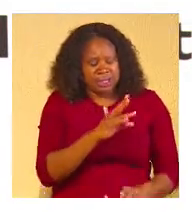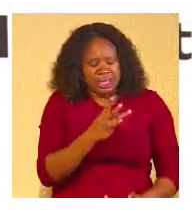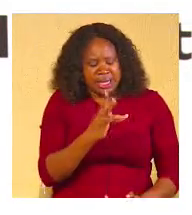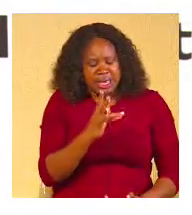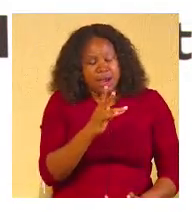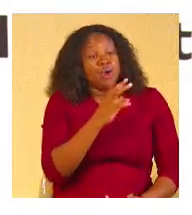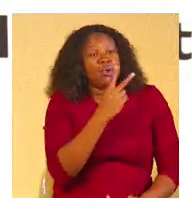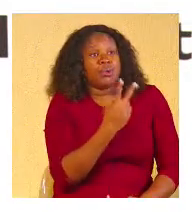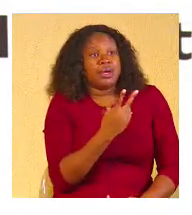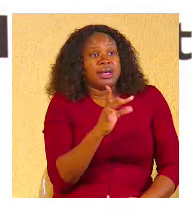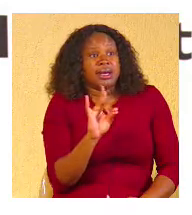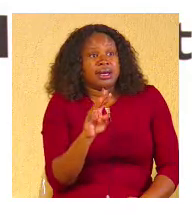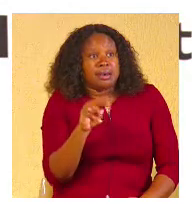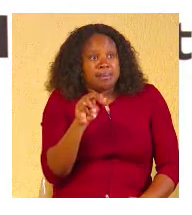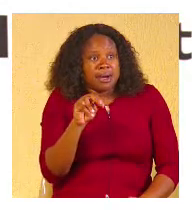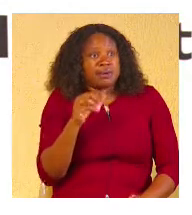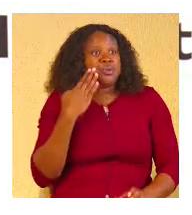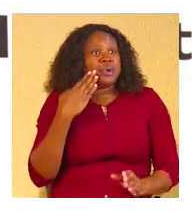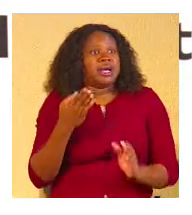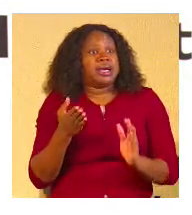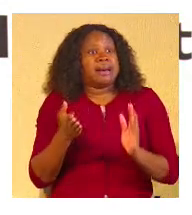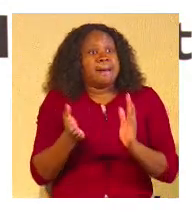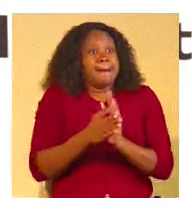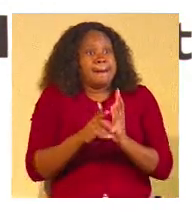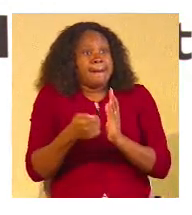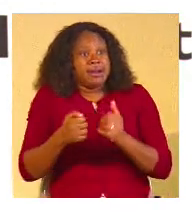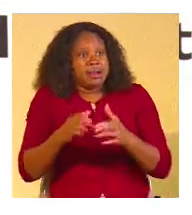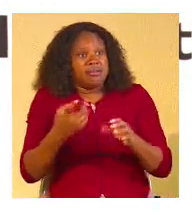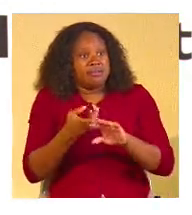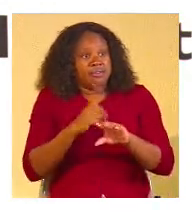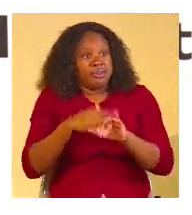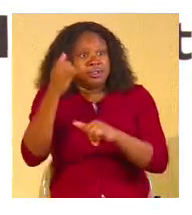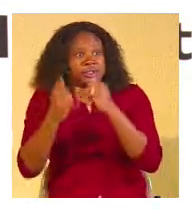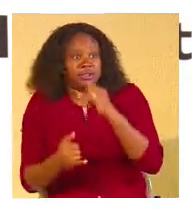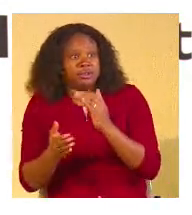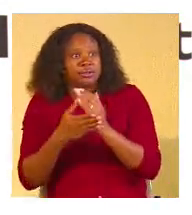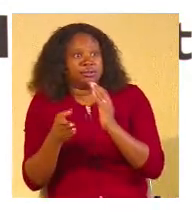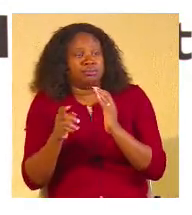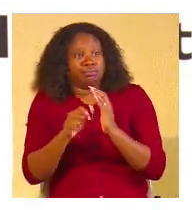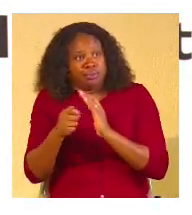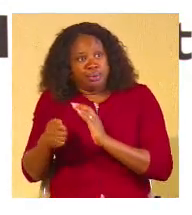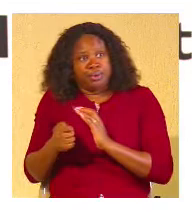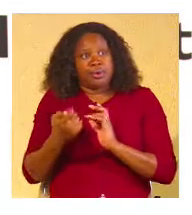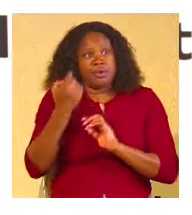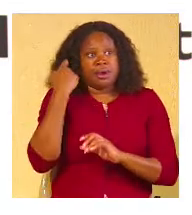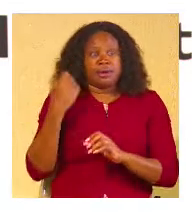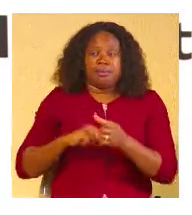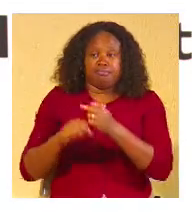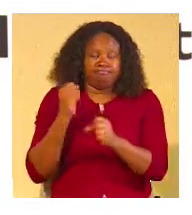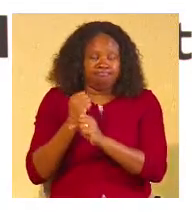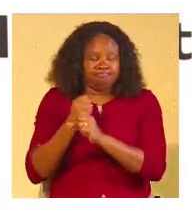March when the lockdown was effective until the end of the lockdown. So the ministry is then seized with that